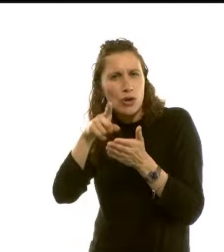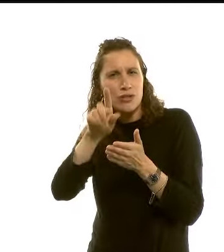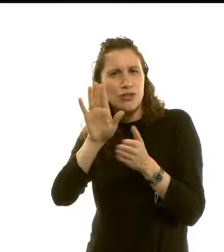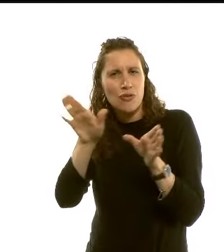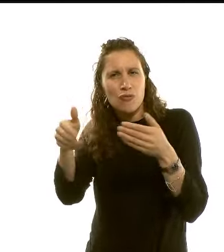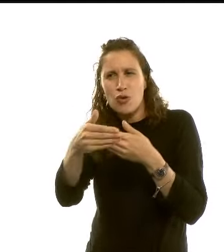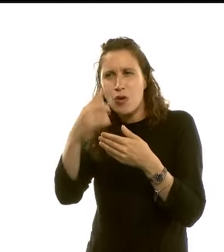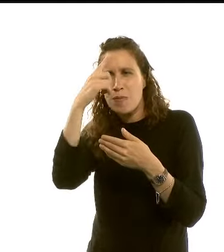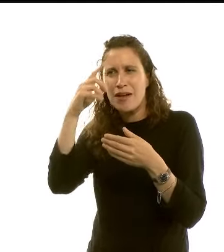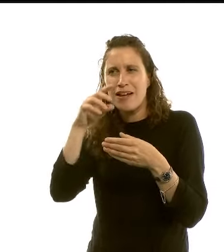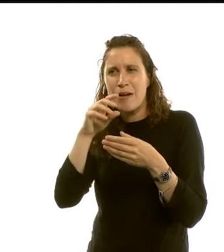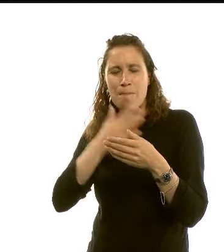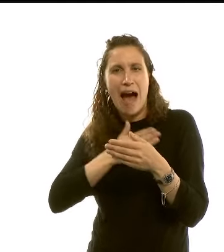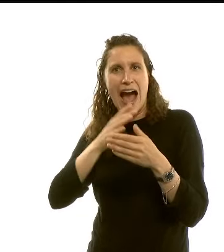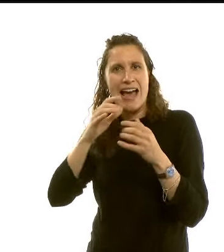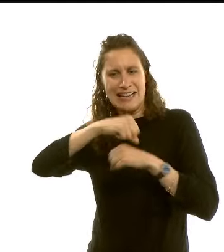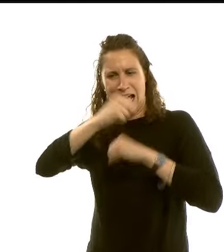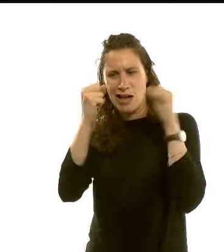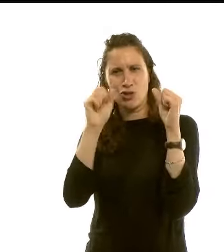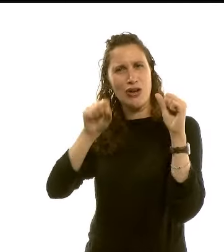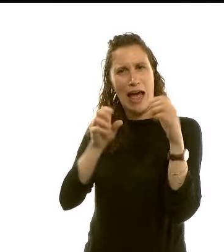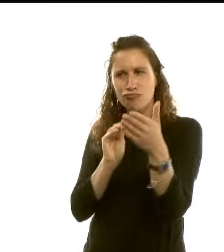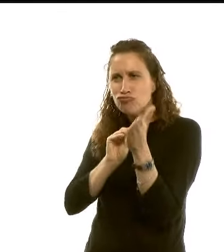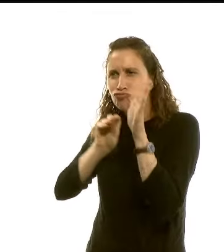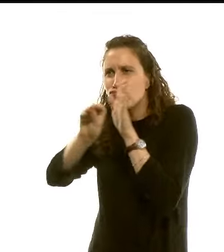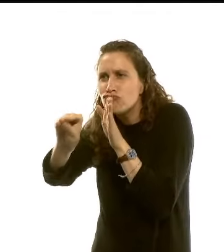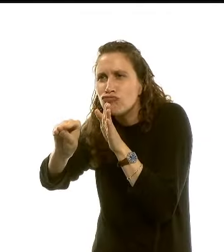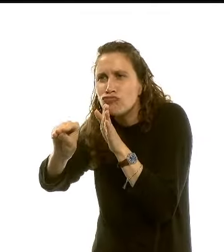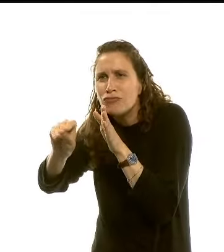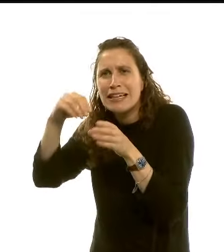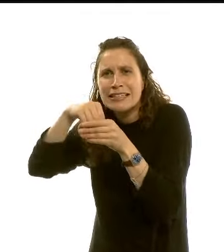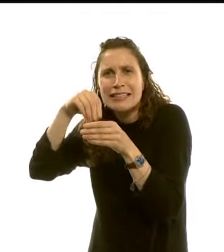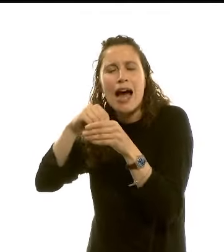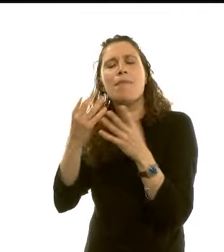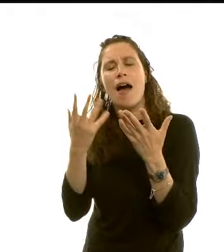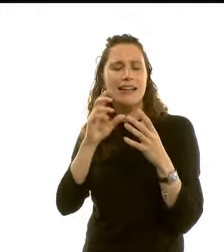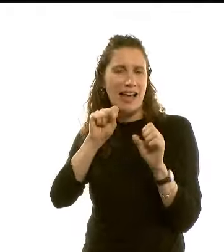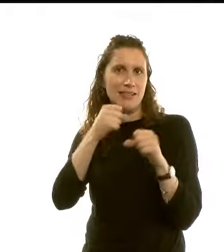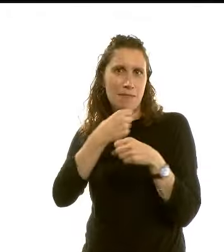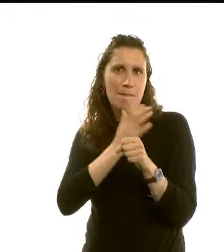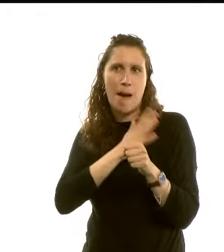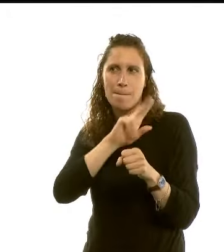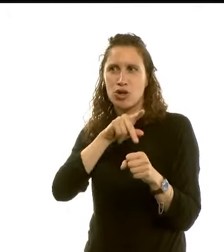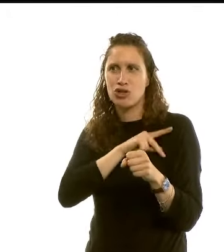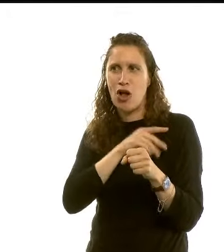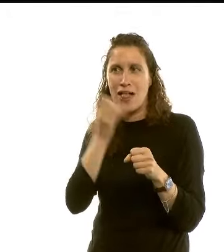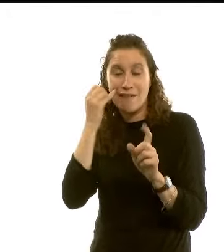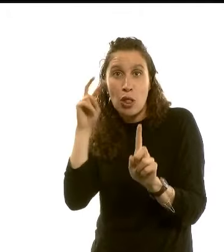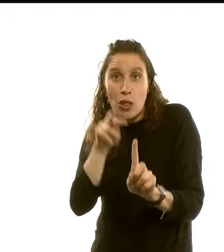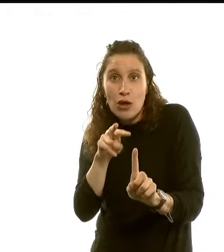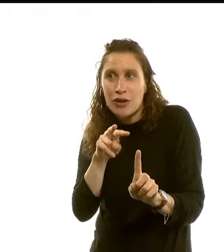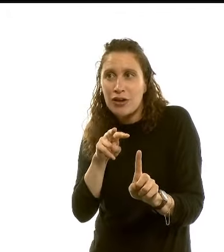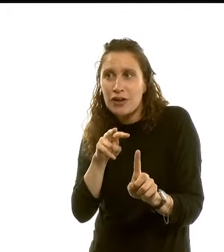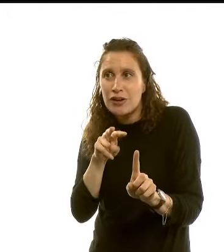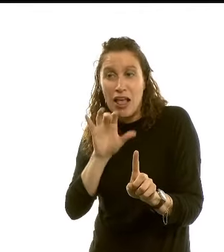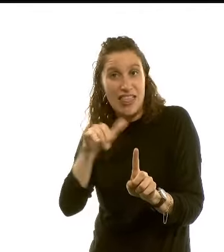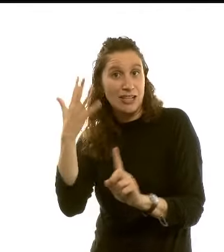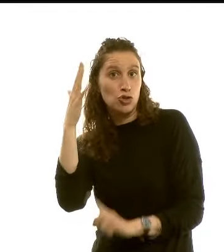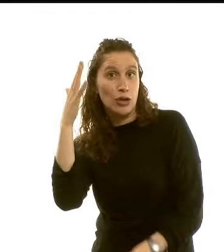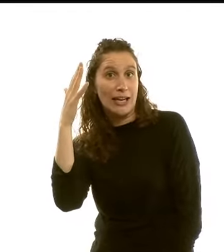castle for my castle, which was very nice of you. To keep it warm. Yeah, I put a bunch of stuff there. There's, if you look, that's a